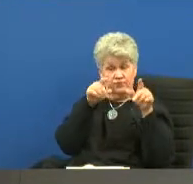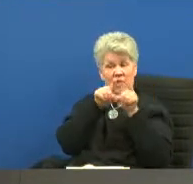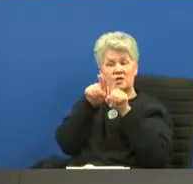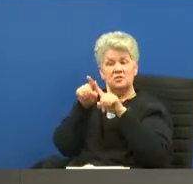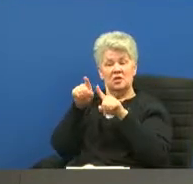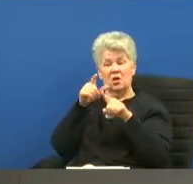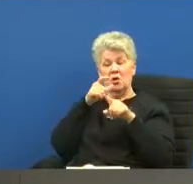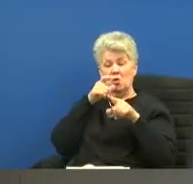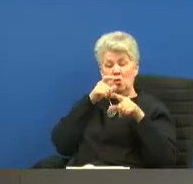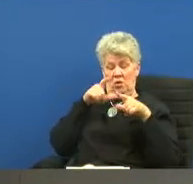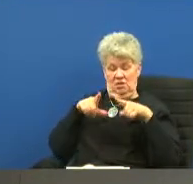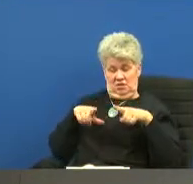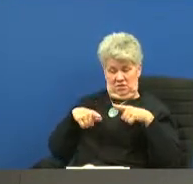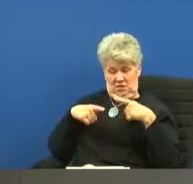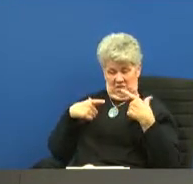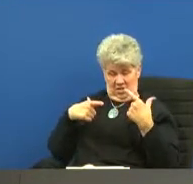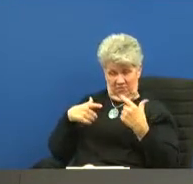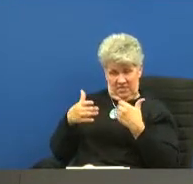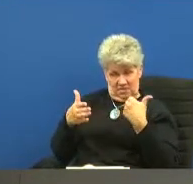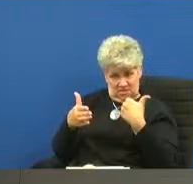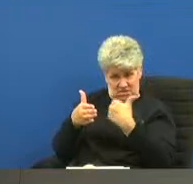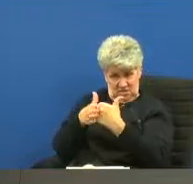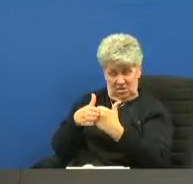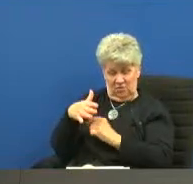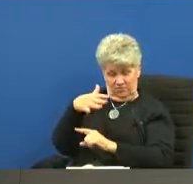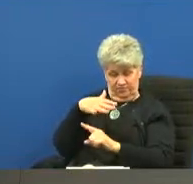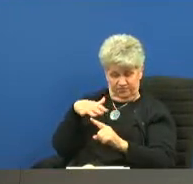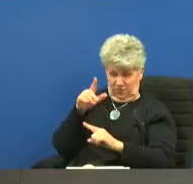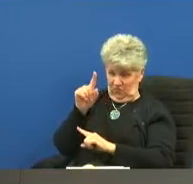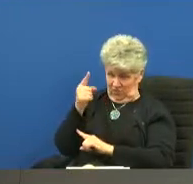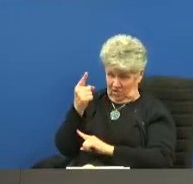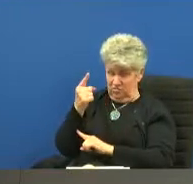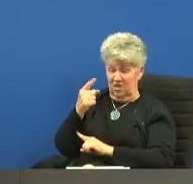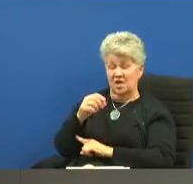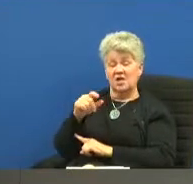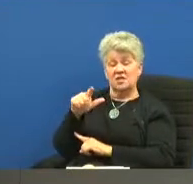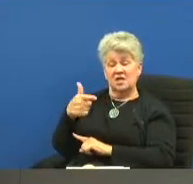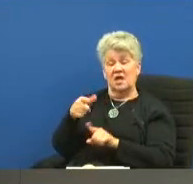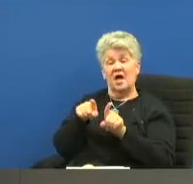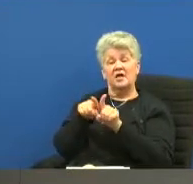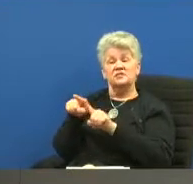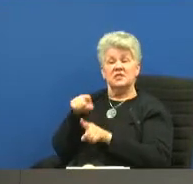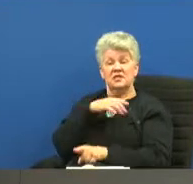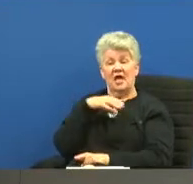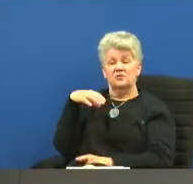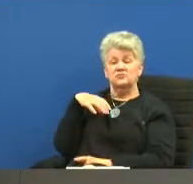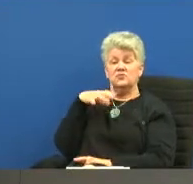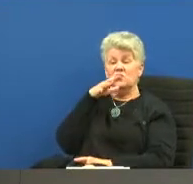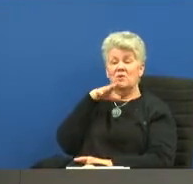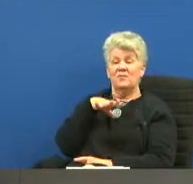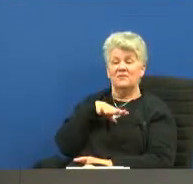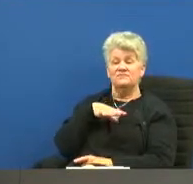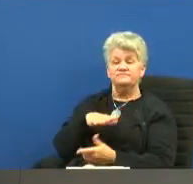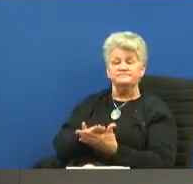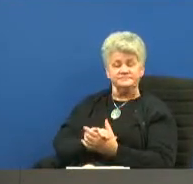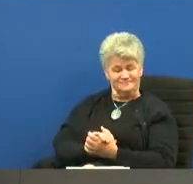resident, first of all, and as a councilwoman, second, I would imagine. Thank you for listening.